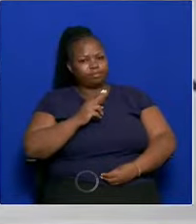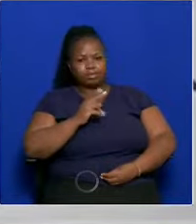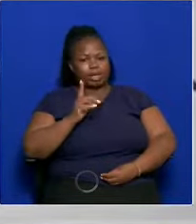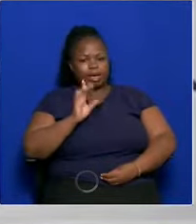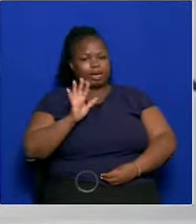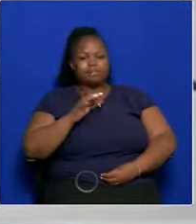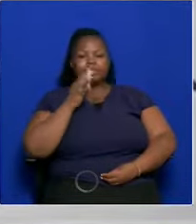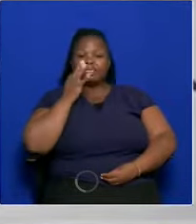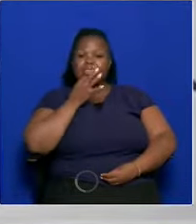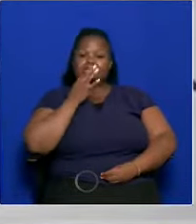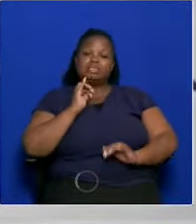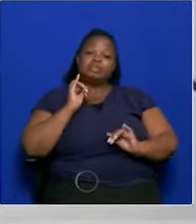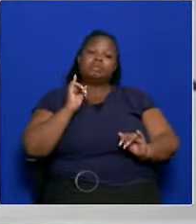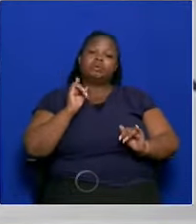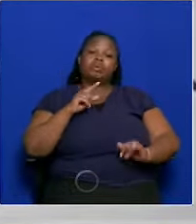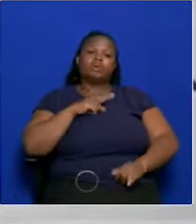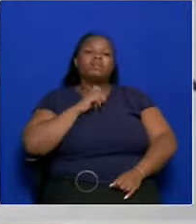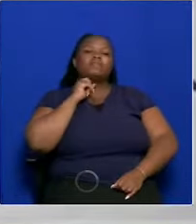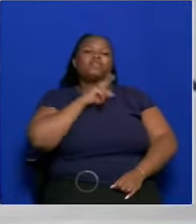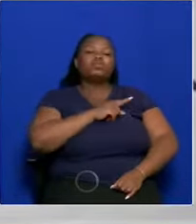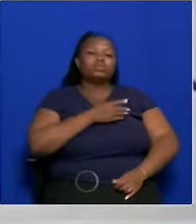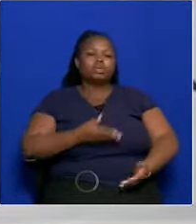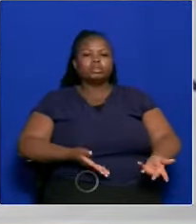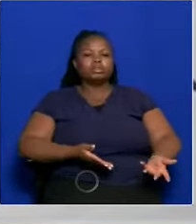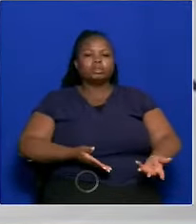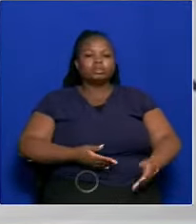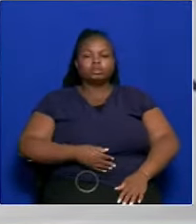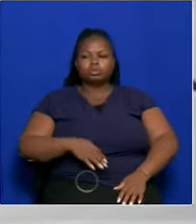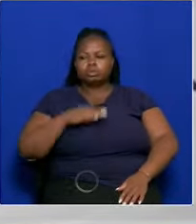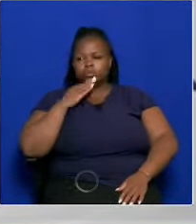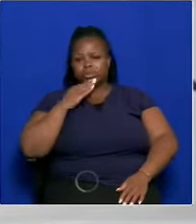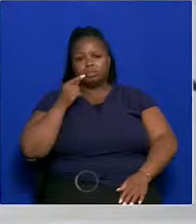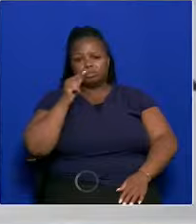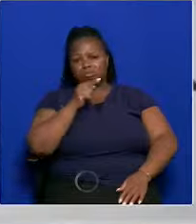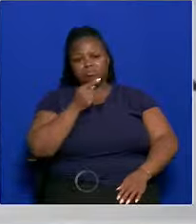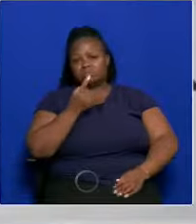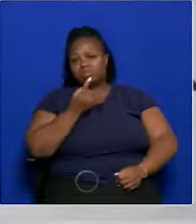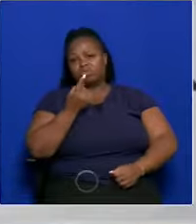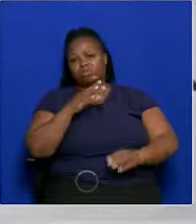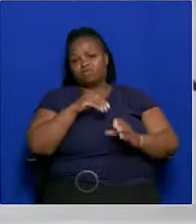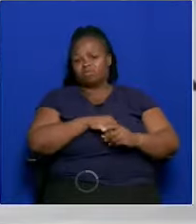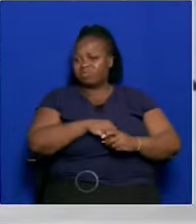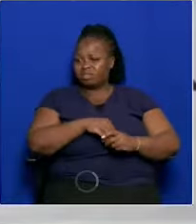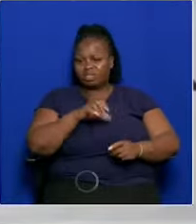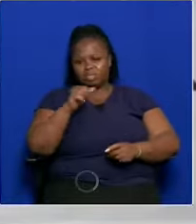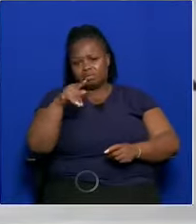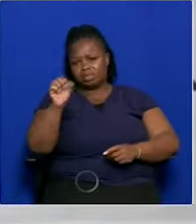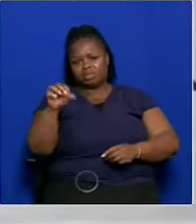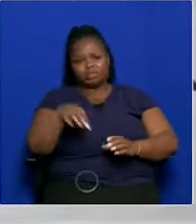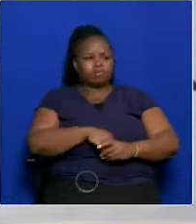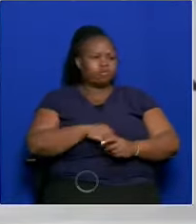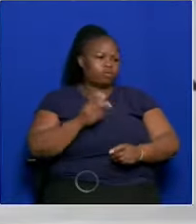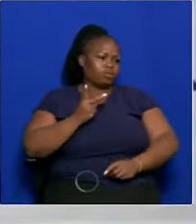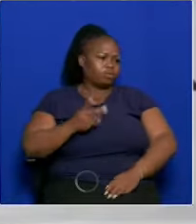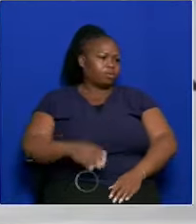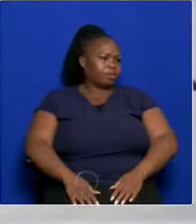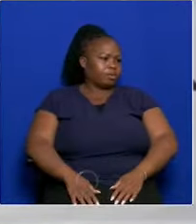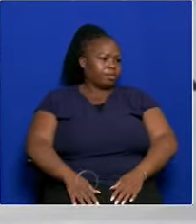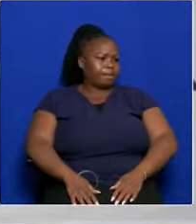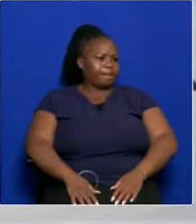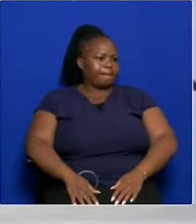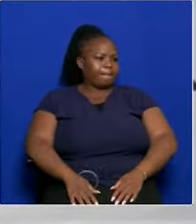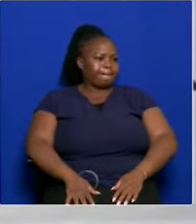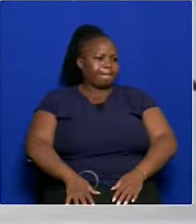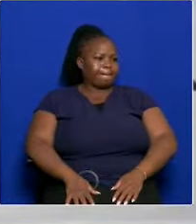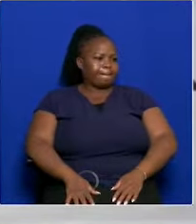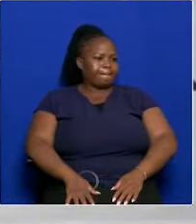it was fraudulent. It's not only him or here involved, even SAPS is involved. It's too bad what is happening. It